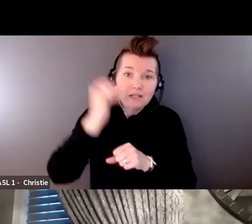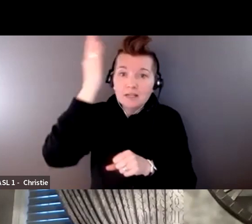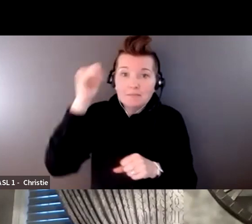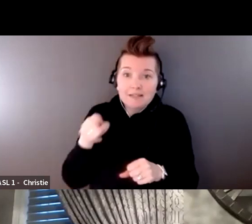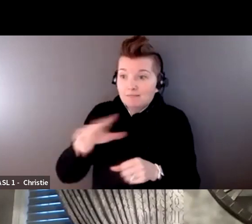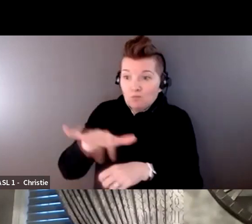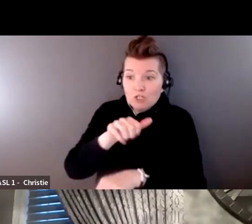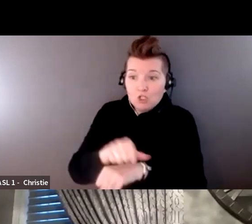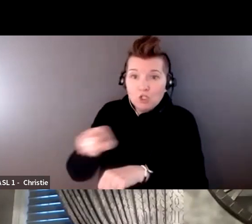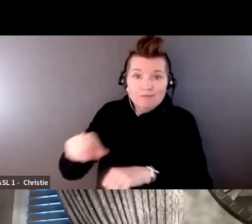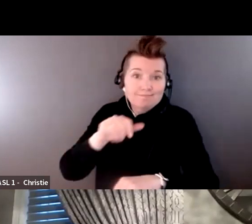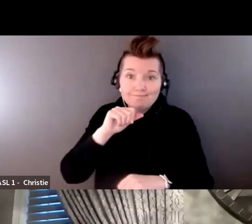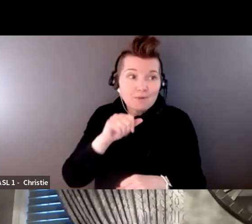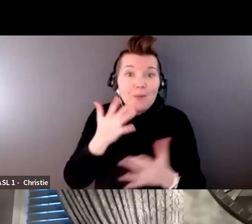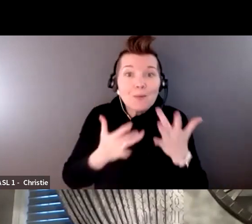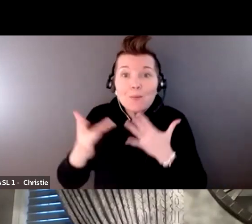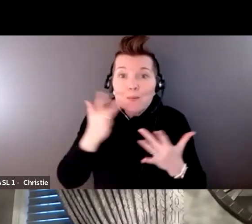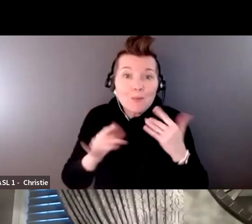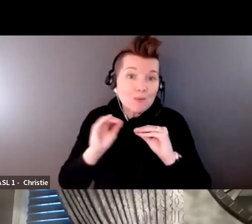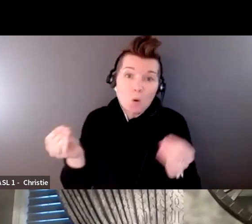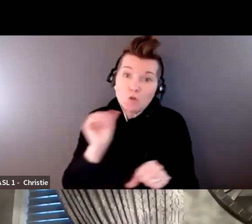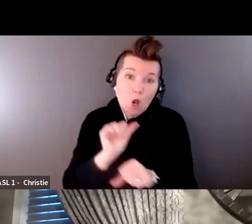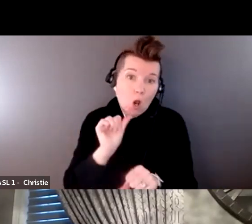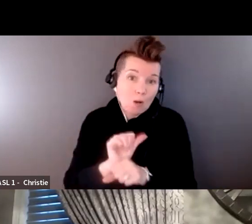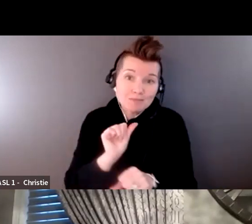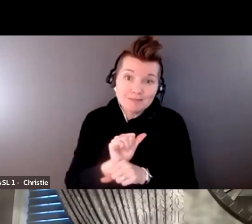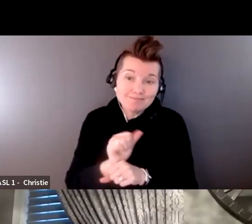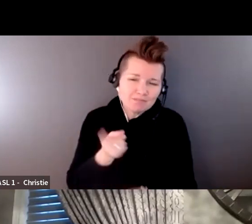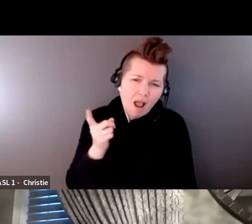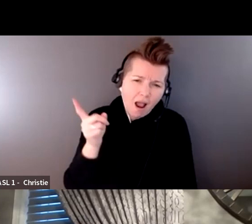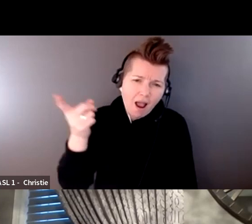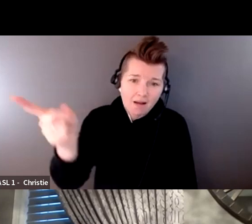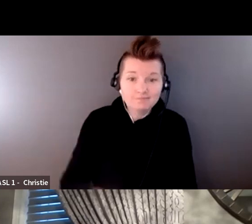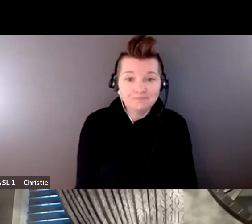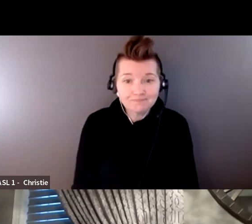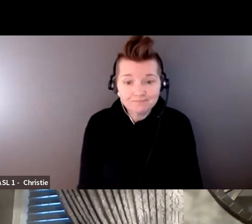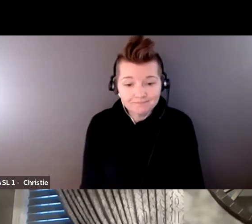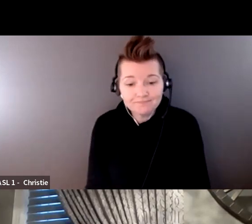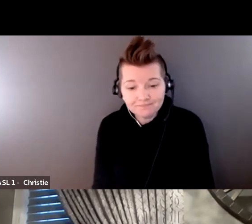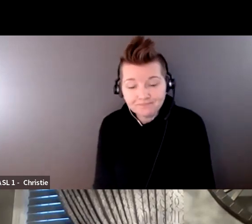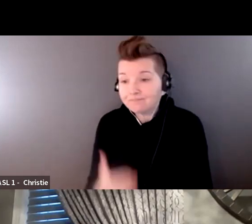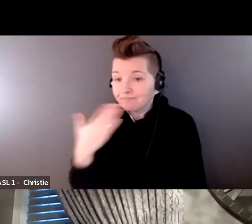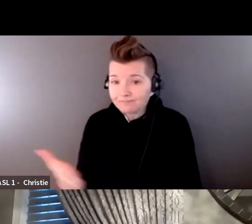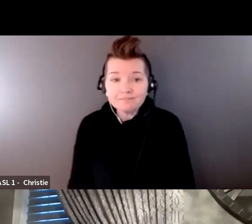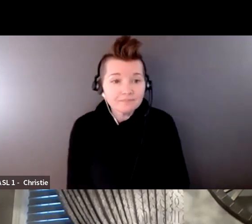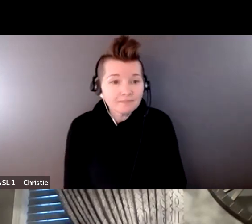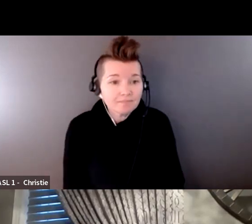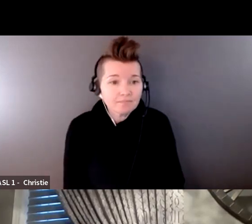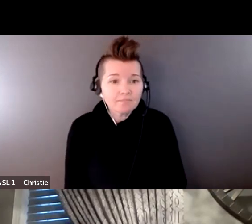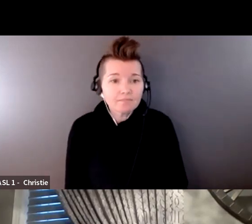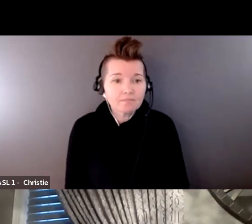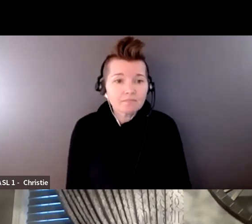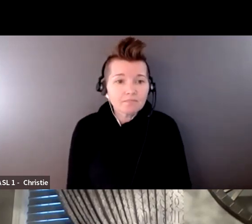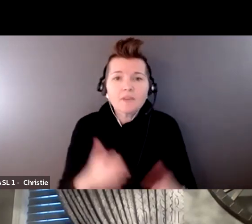on in these very, very rural communities. Thank you, Delaney. In that case, why don't I move on to